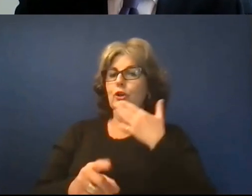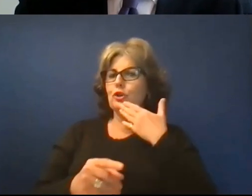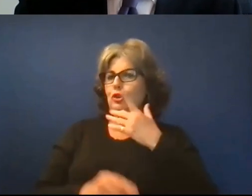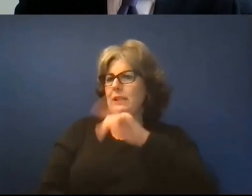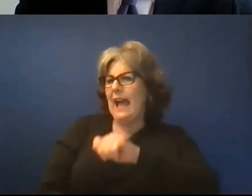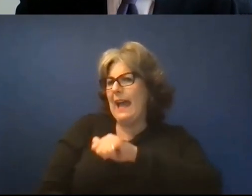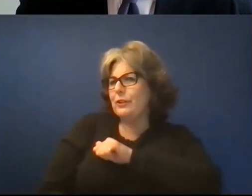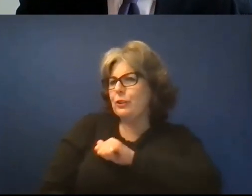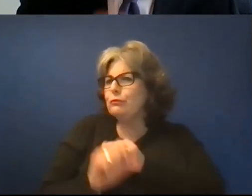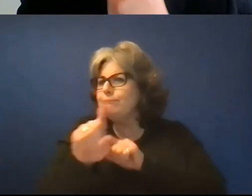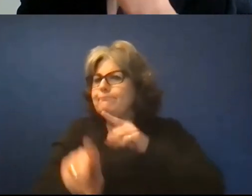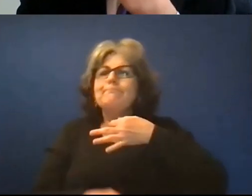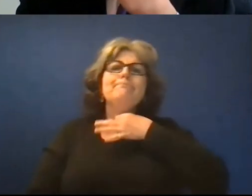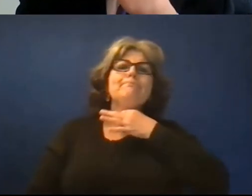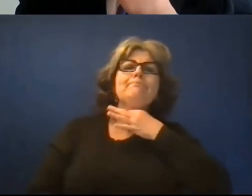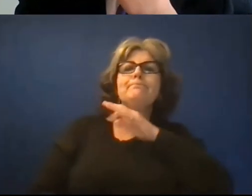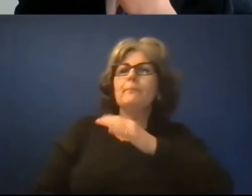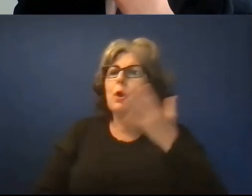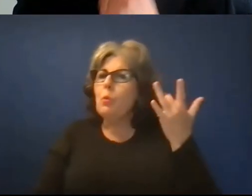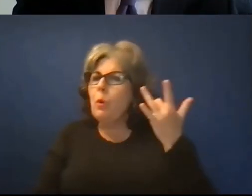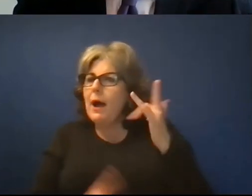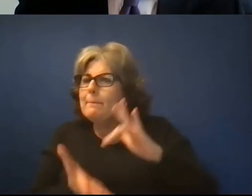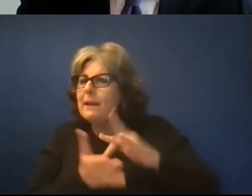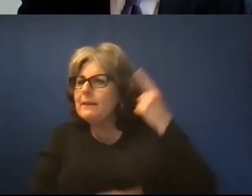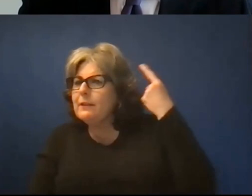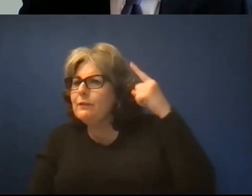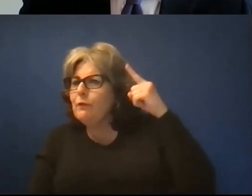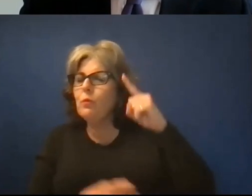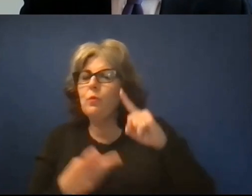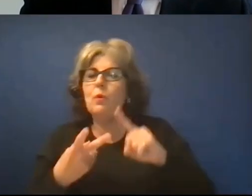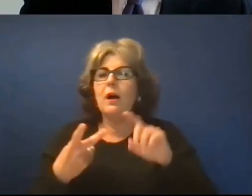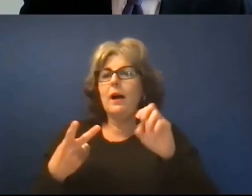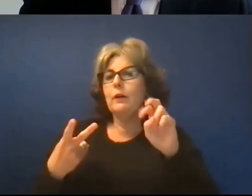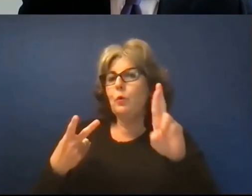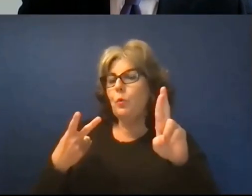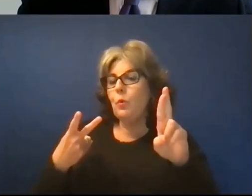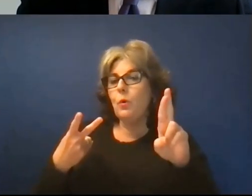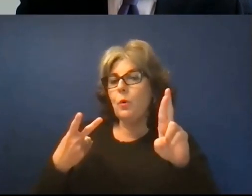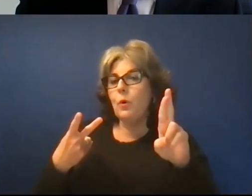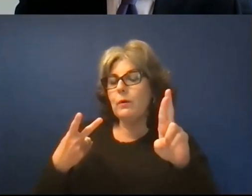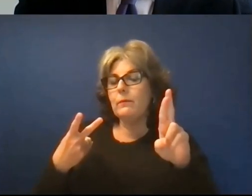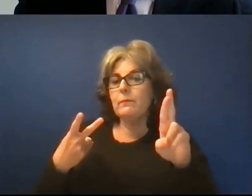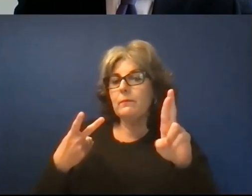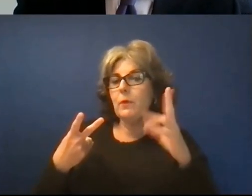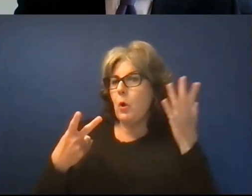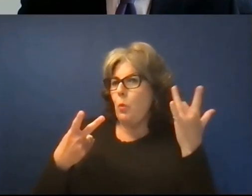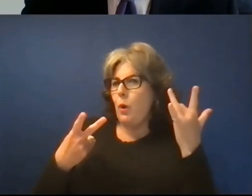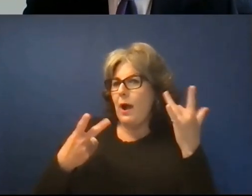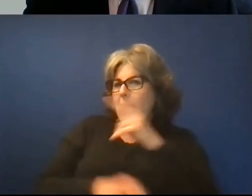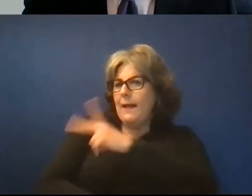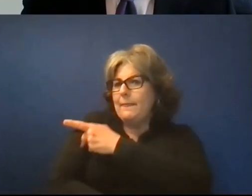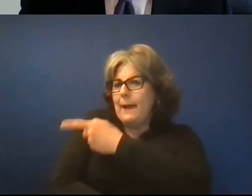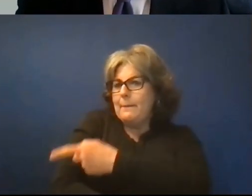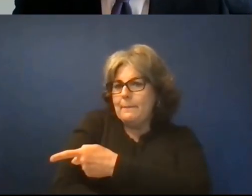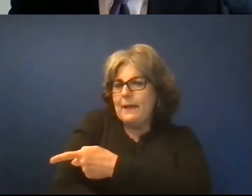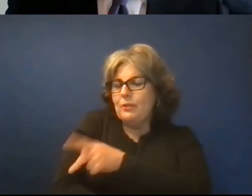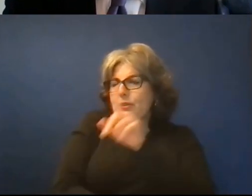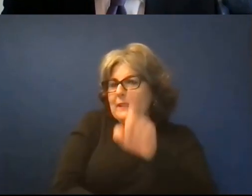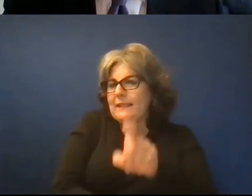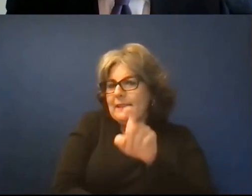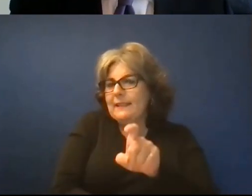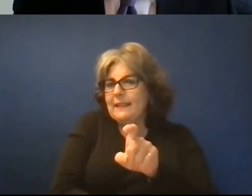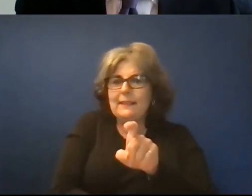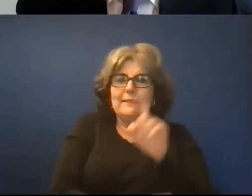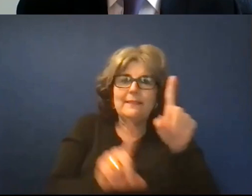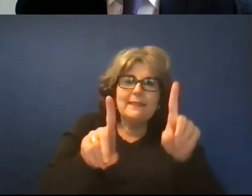whether that's, you know, questioning why we're giving certain medications, or you know, why a patient needs a certain